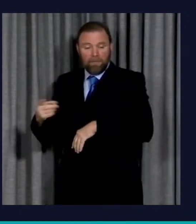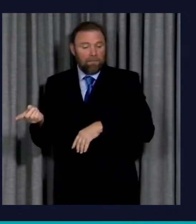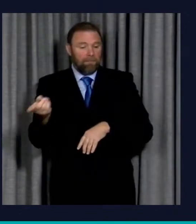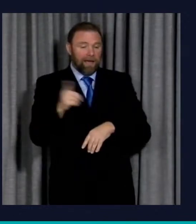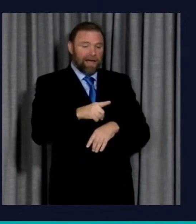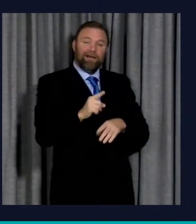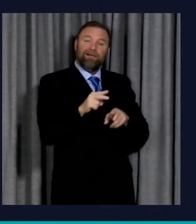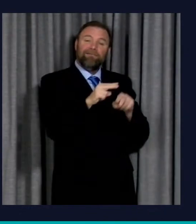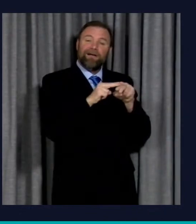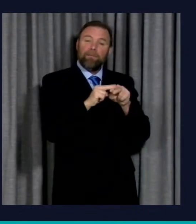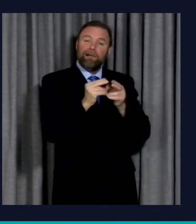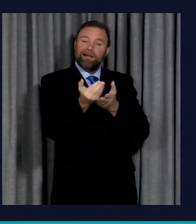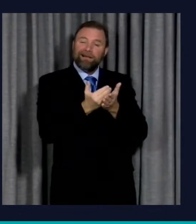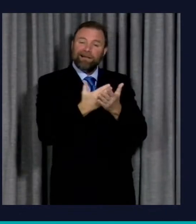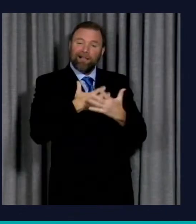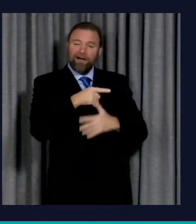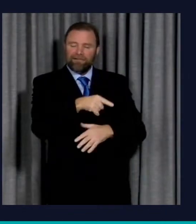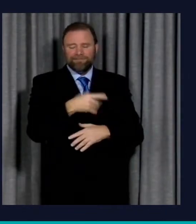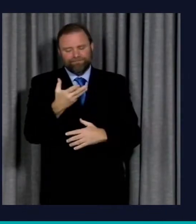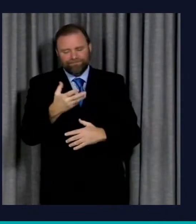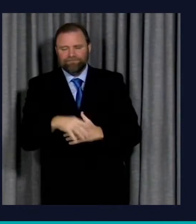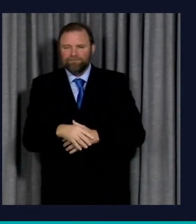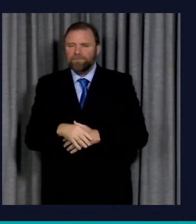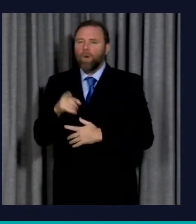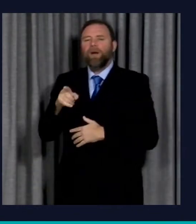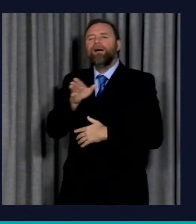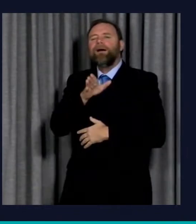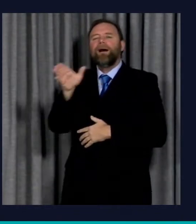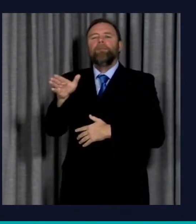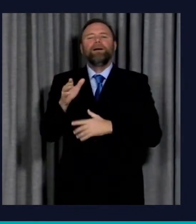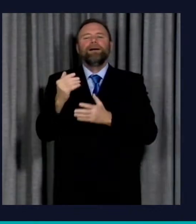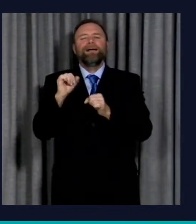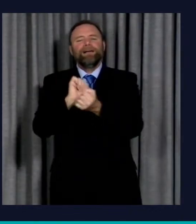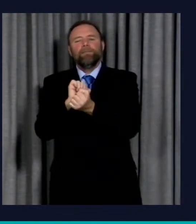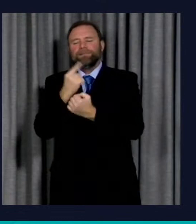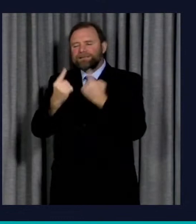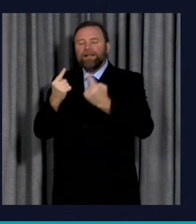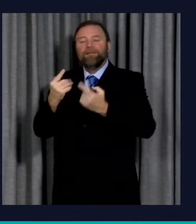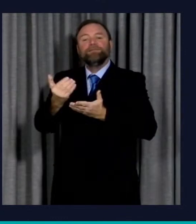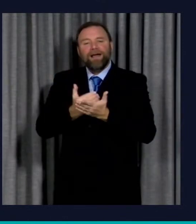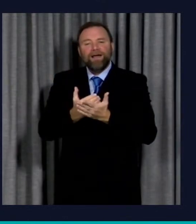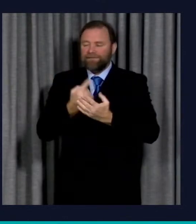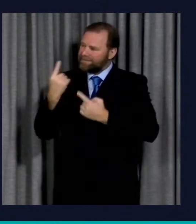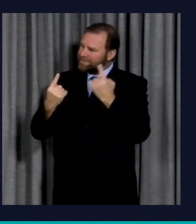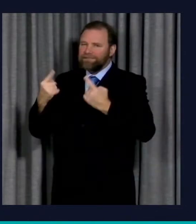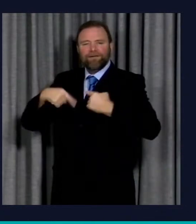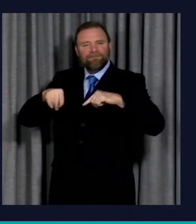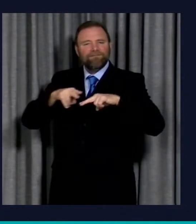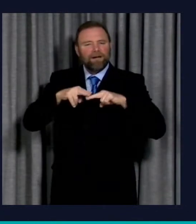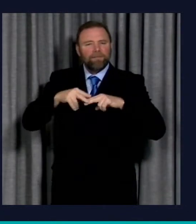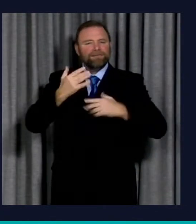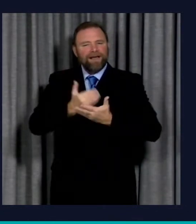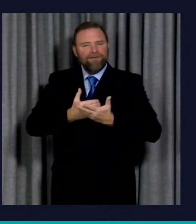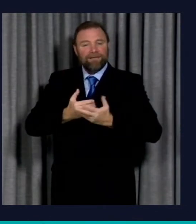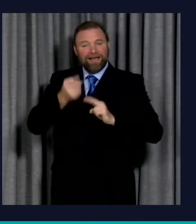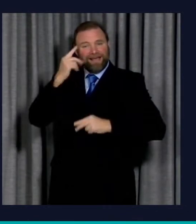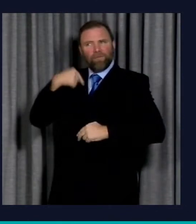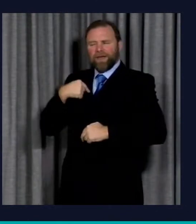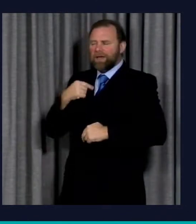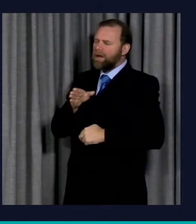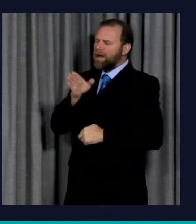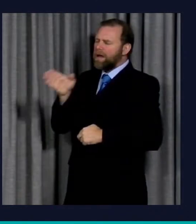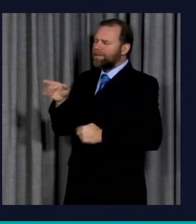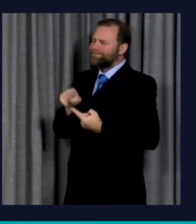would keep yourself safe and other people. If you go through those questions and you come to the conclusion that the risks would be higher than